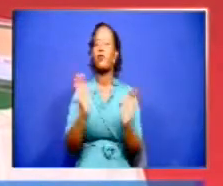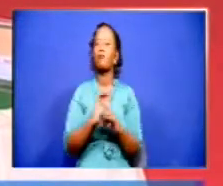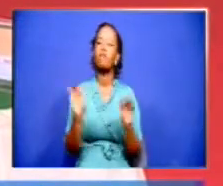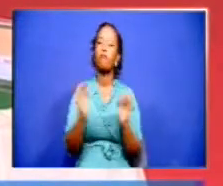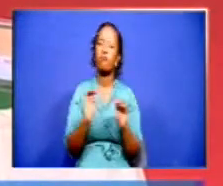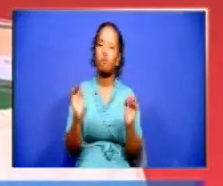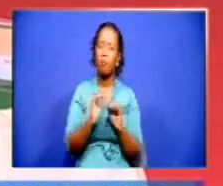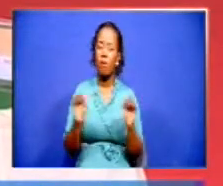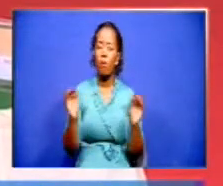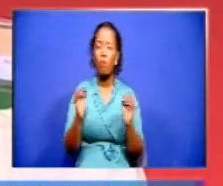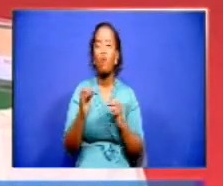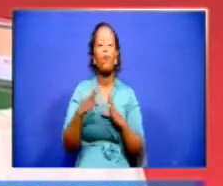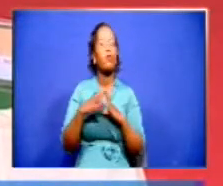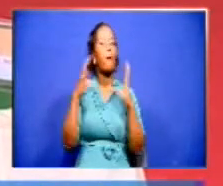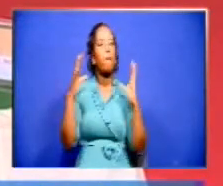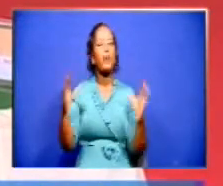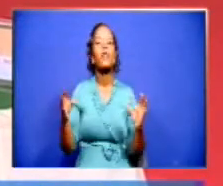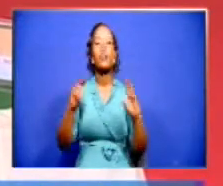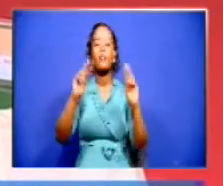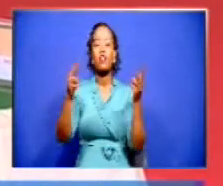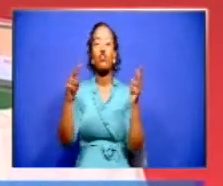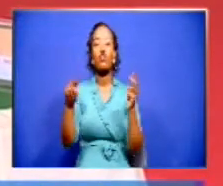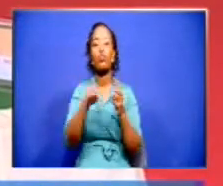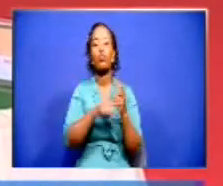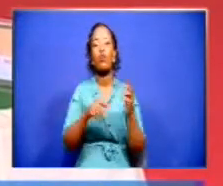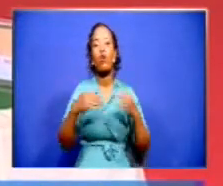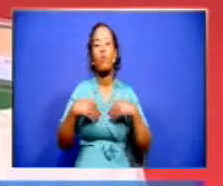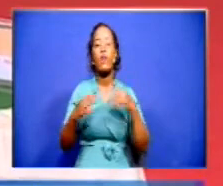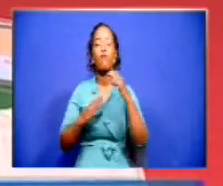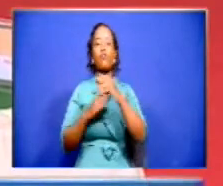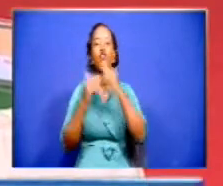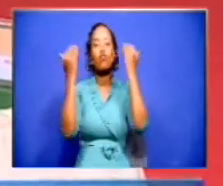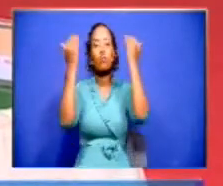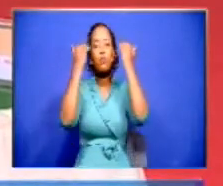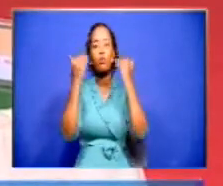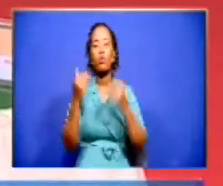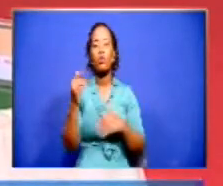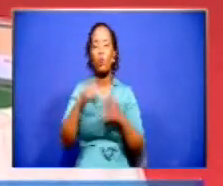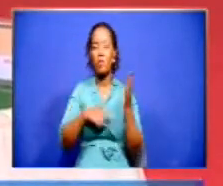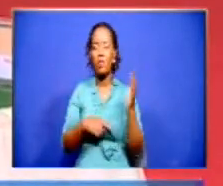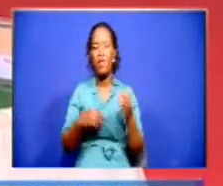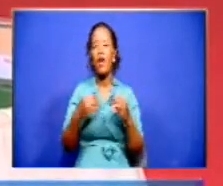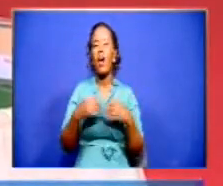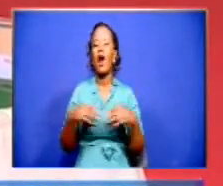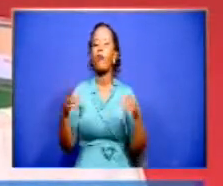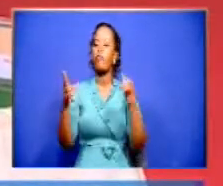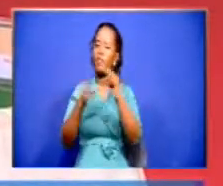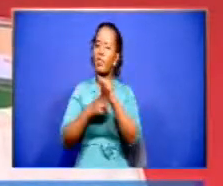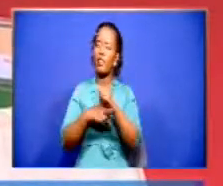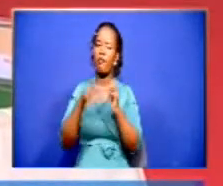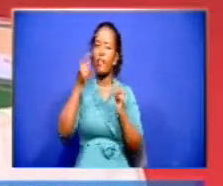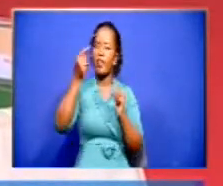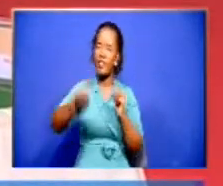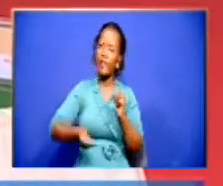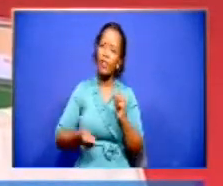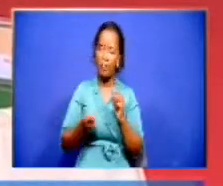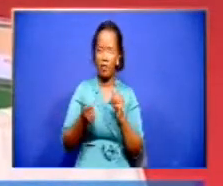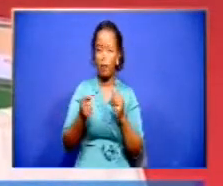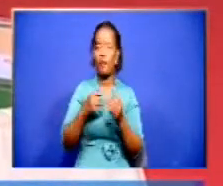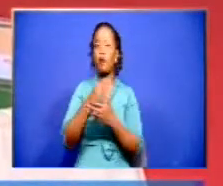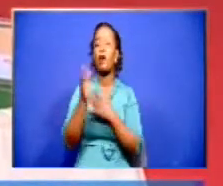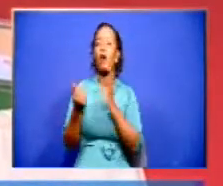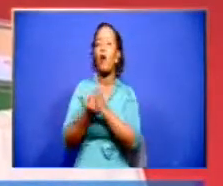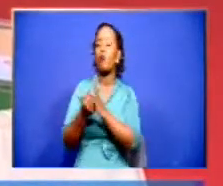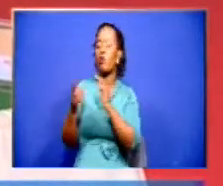One of the biggest issues we have in the Supreme Court is incapacity. There are seven judges. Of these seven